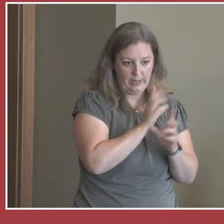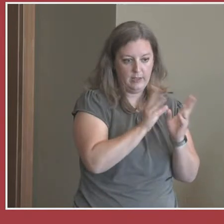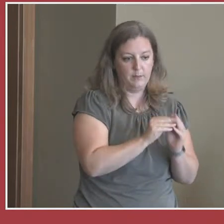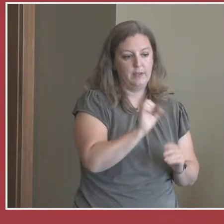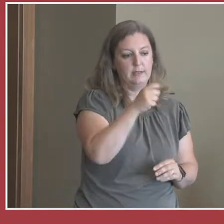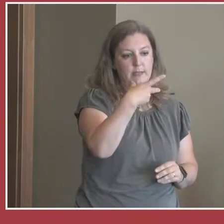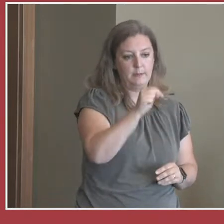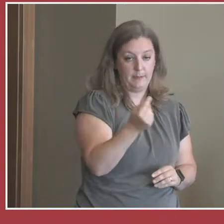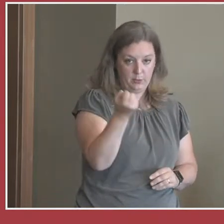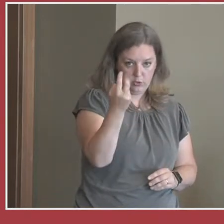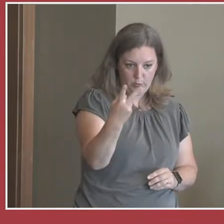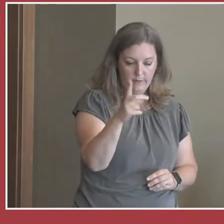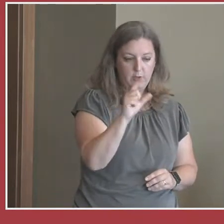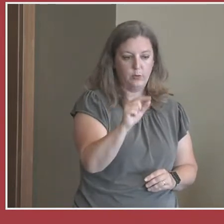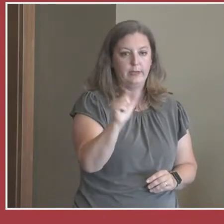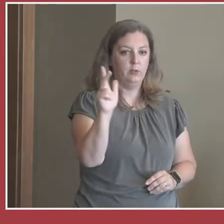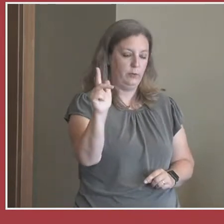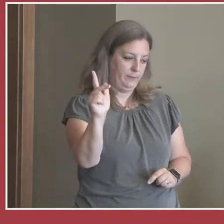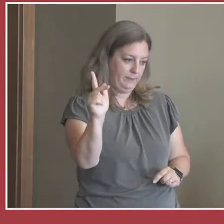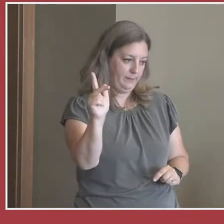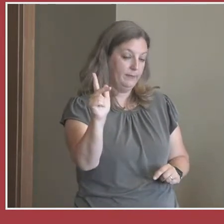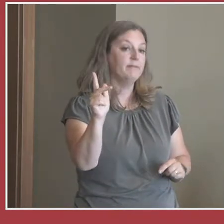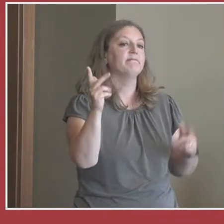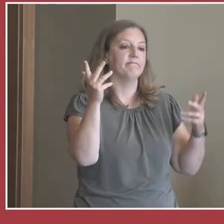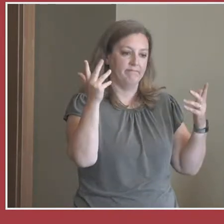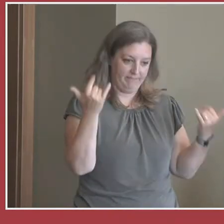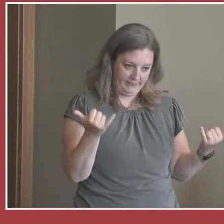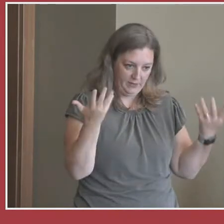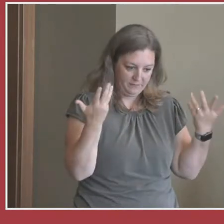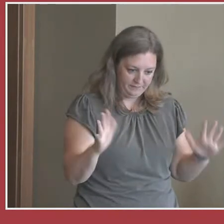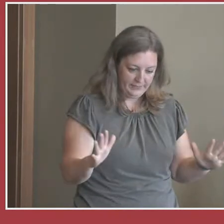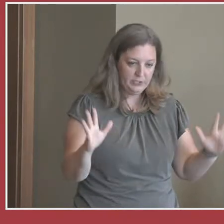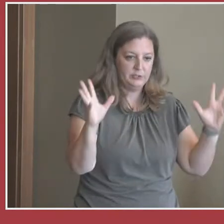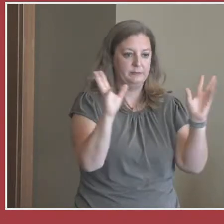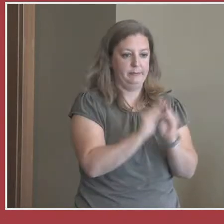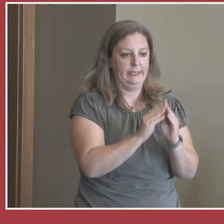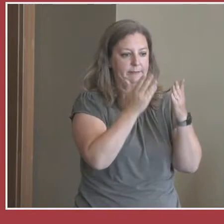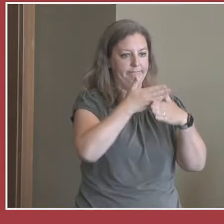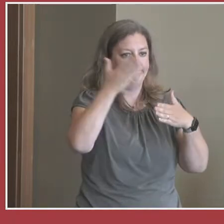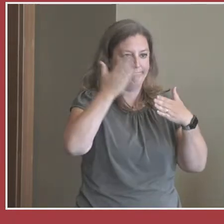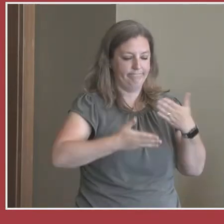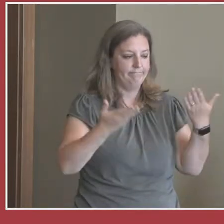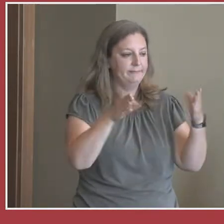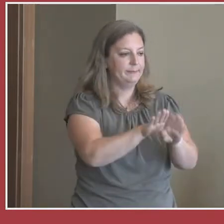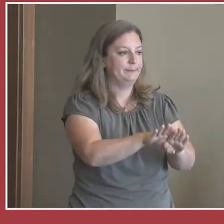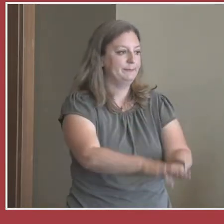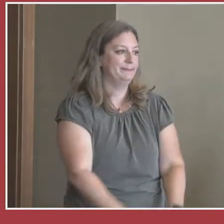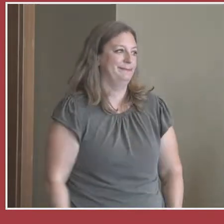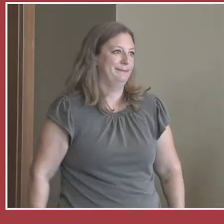scheduled for September 12th, 2023. With that said, this meeting is adjourned.